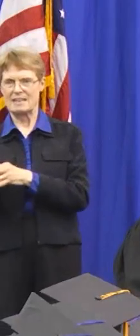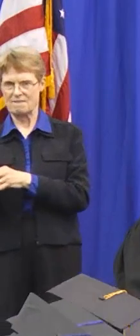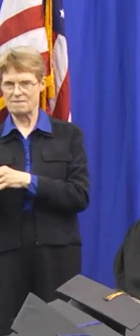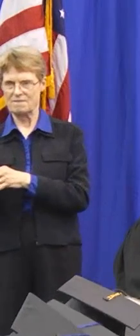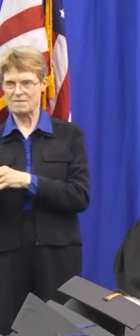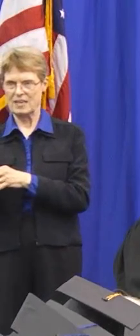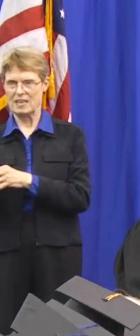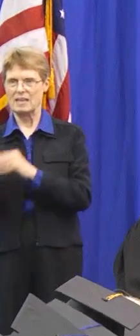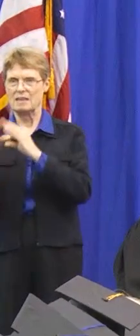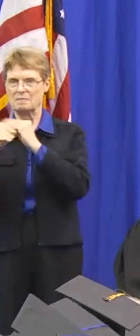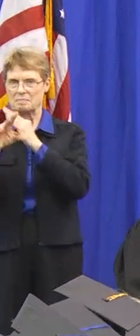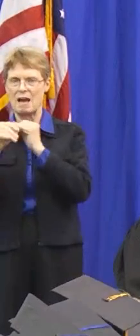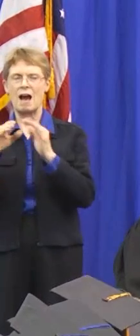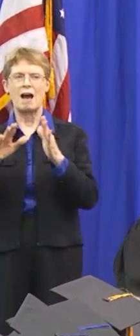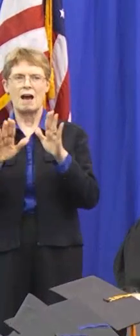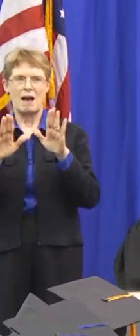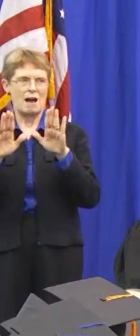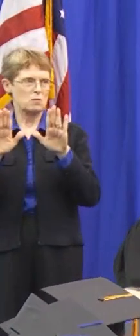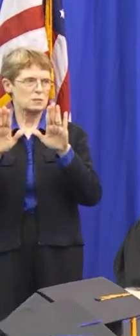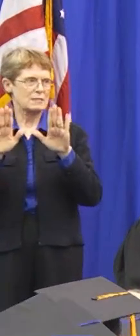support personnel.